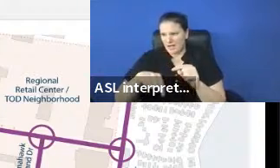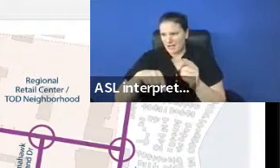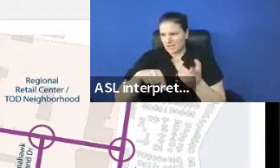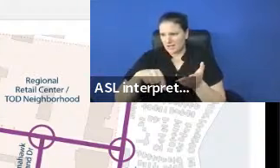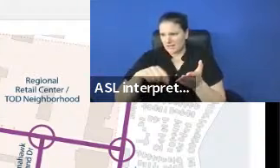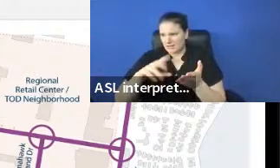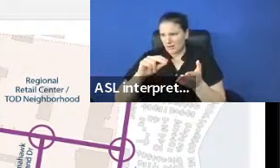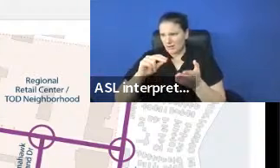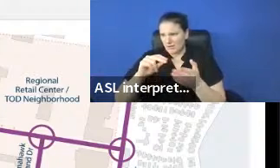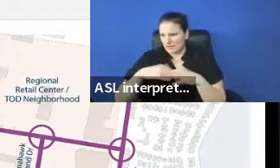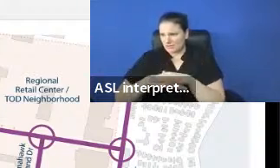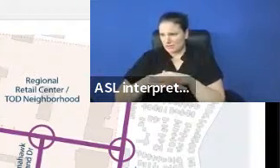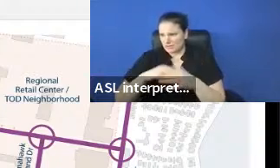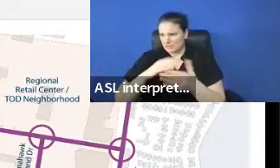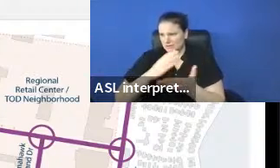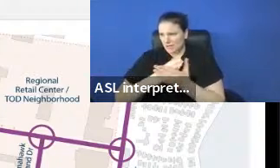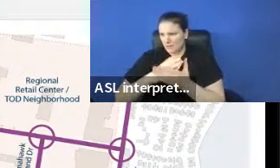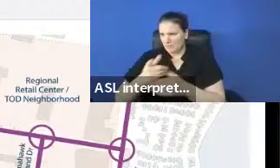no intersection there.